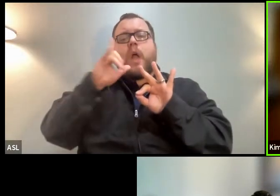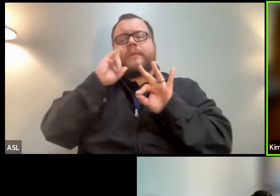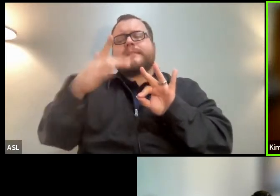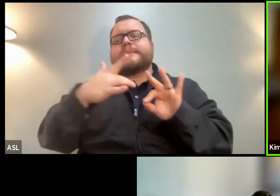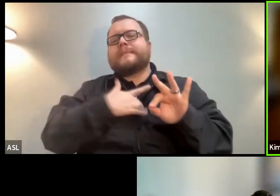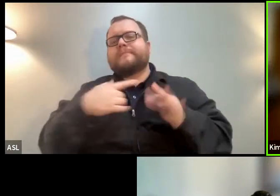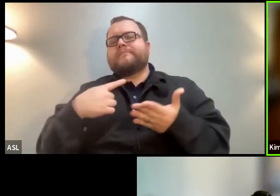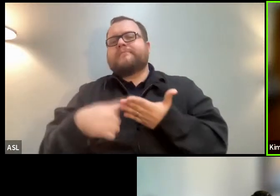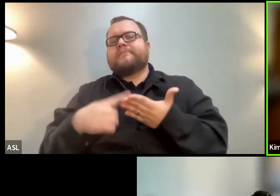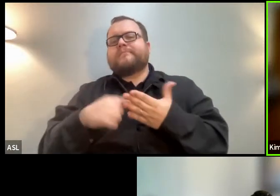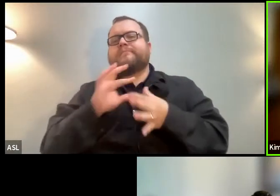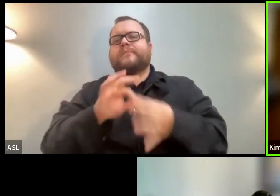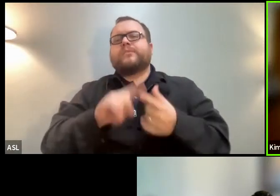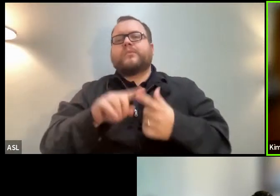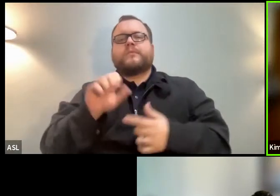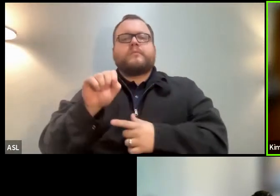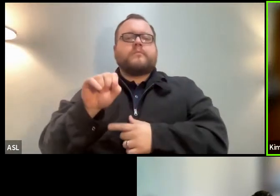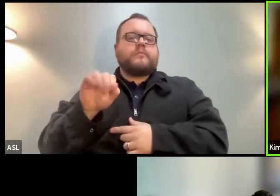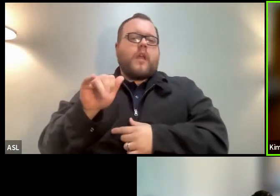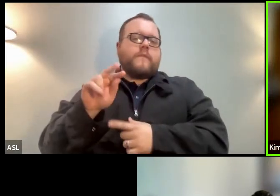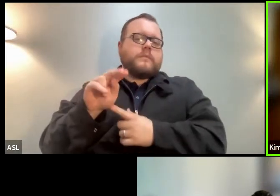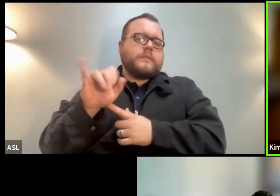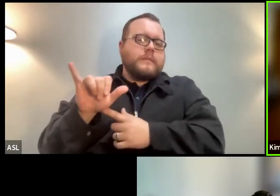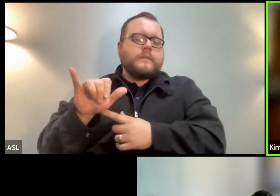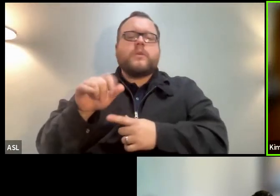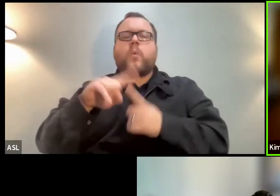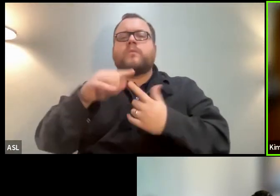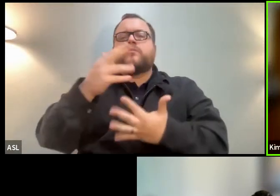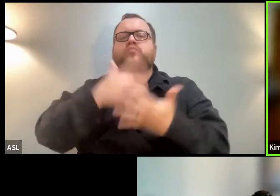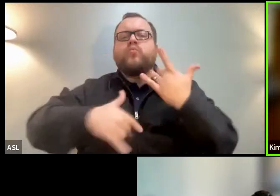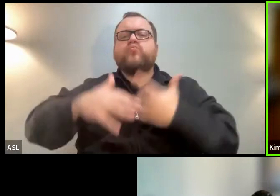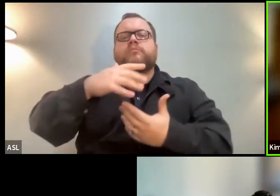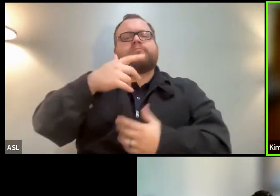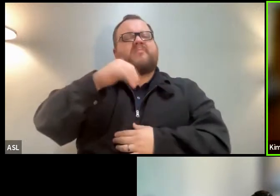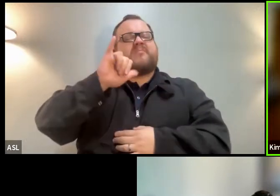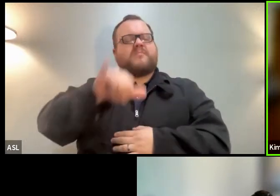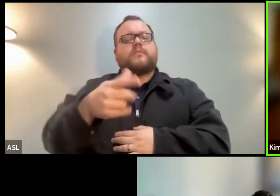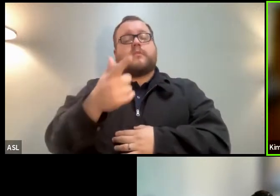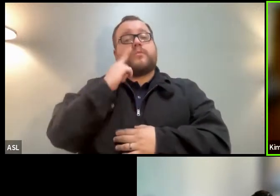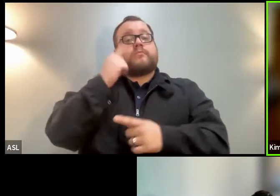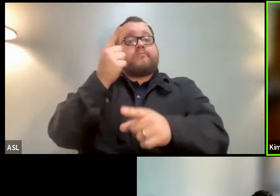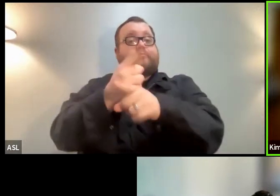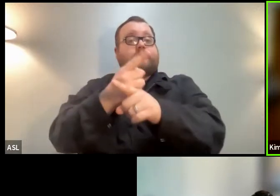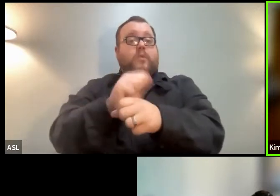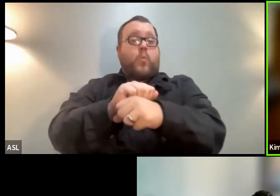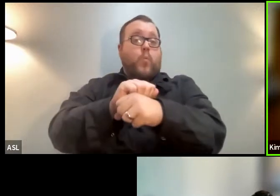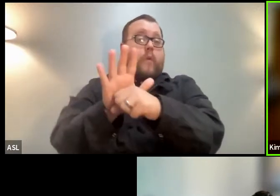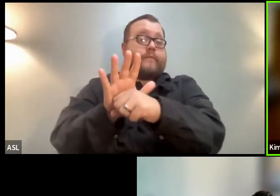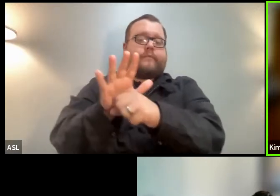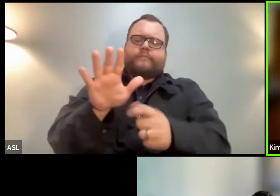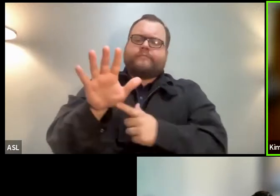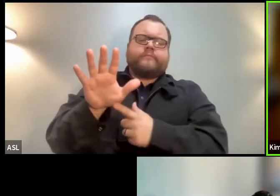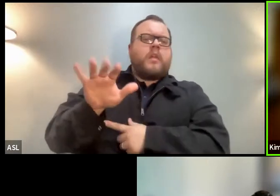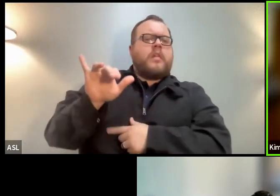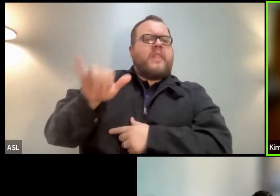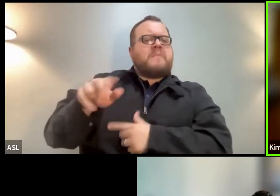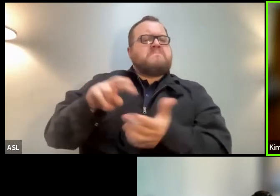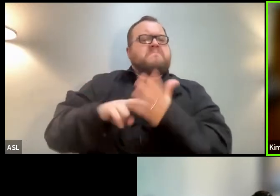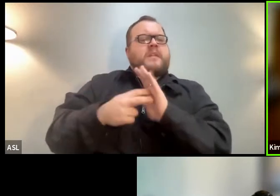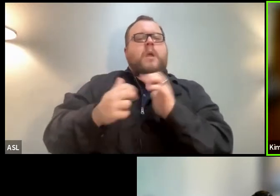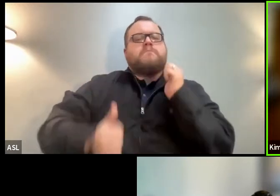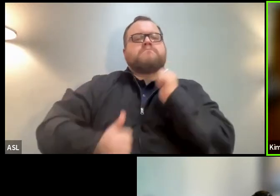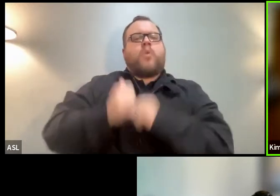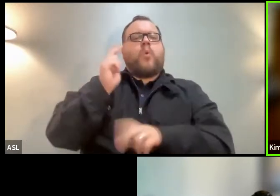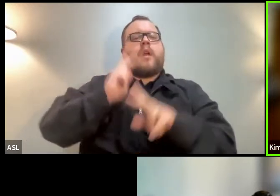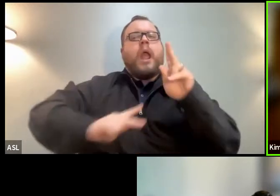talk about social interaction. You're absolutely right that with COVID, this is the way most people are